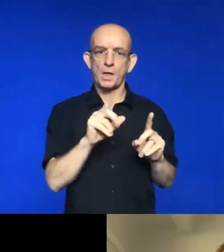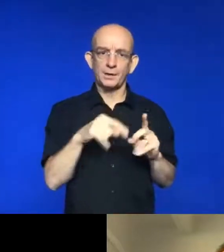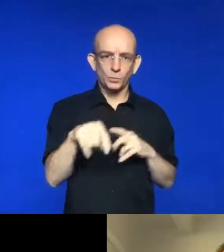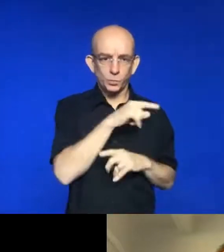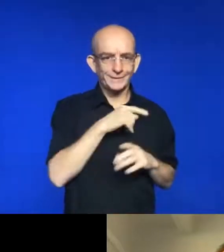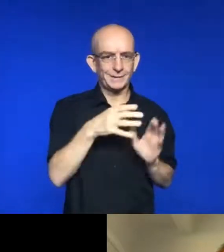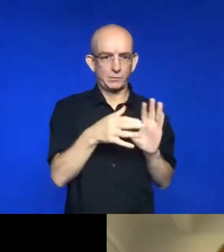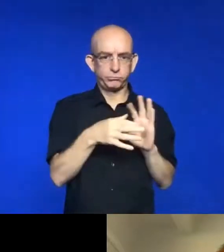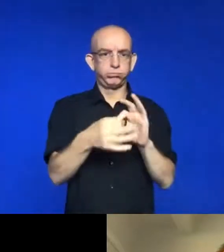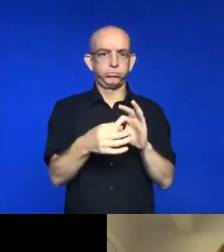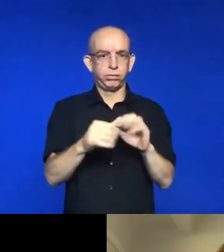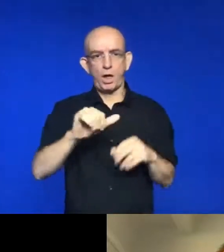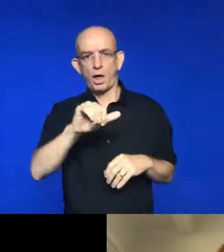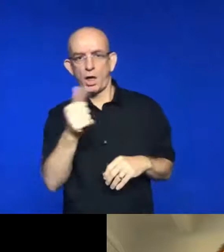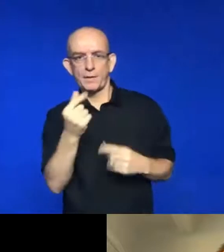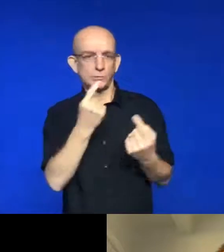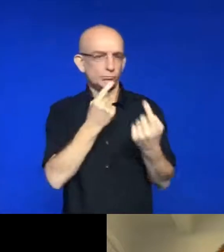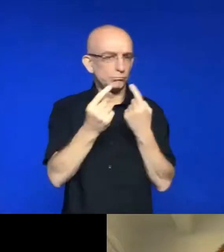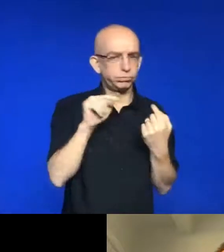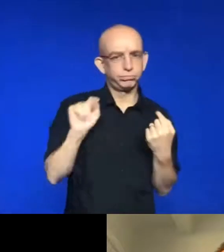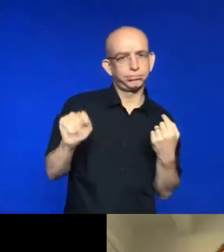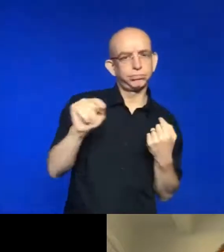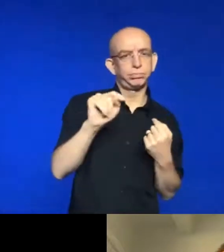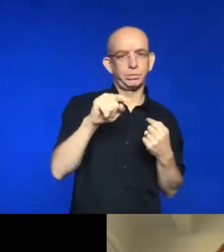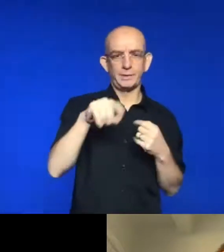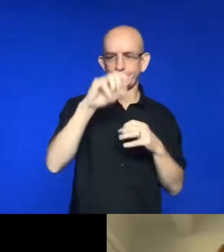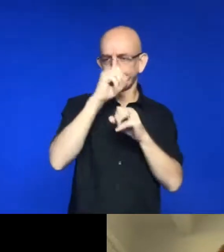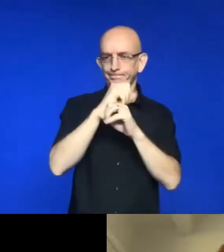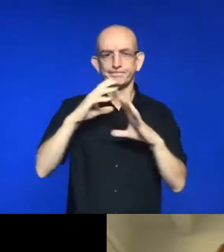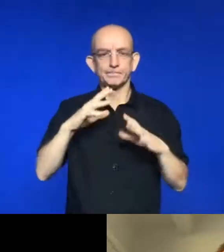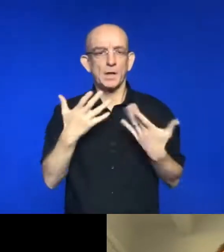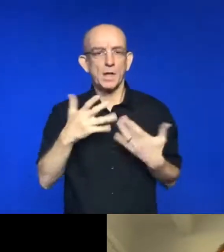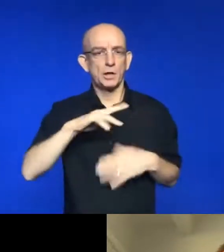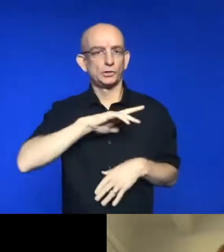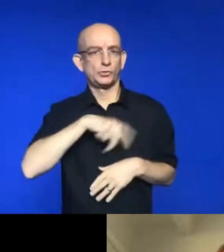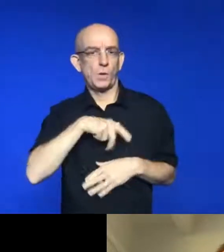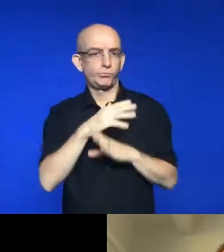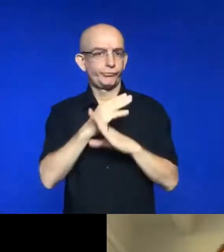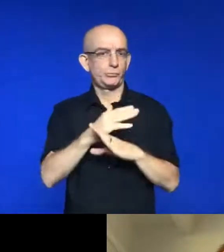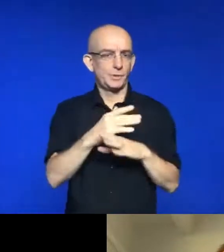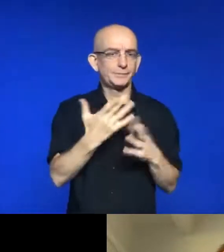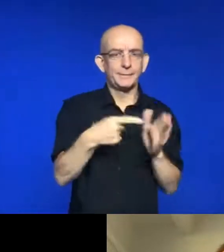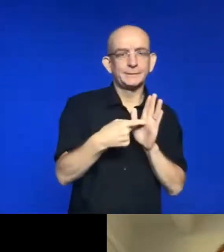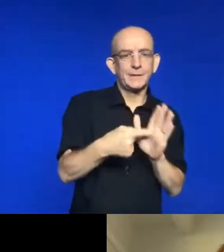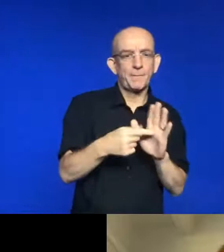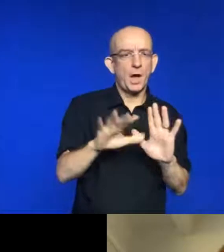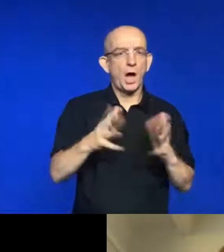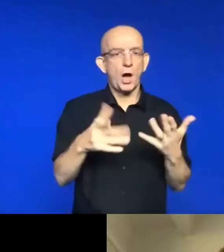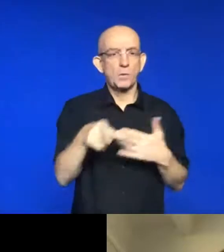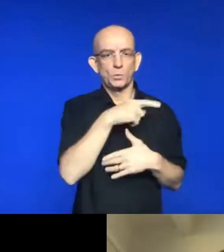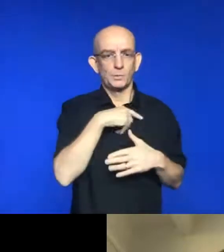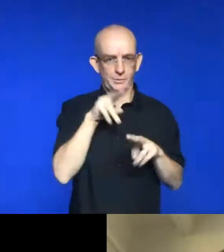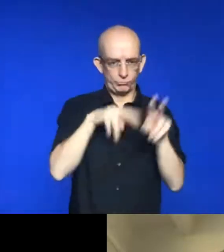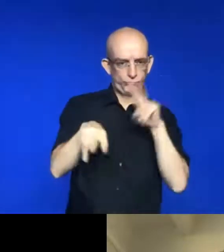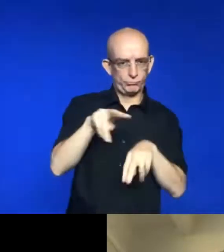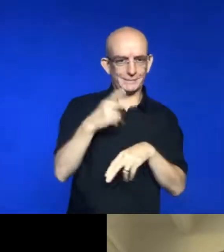for example, how do we determine the cost of such programs, and how we determine